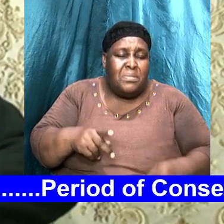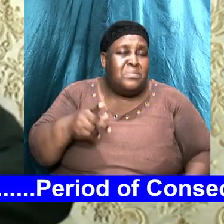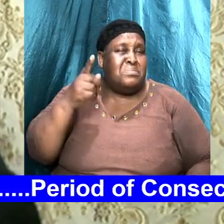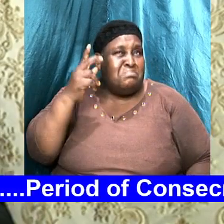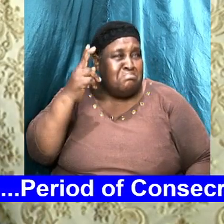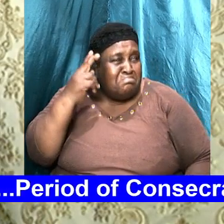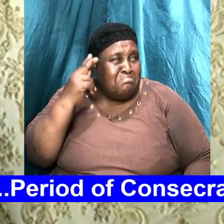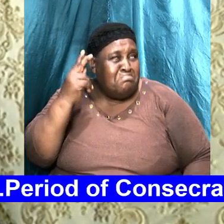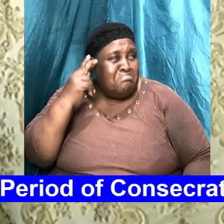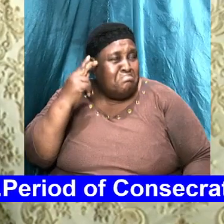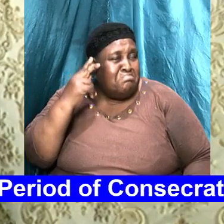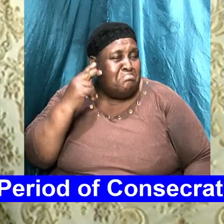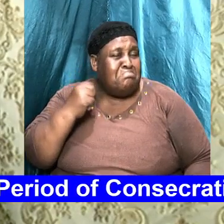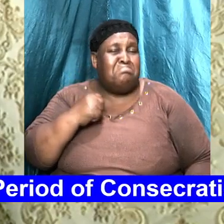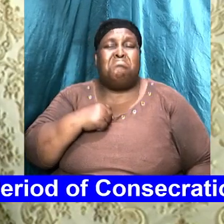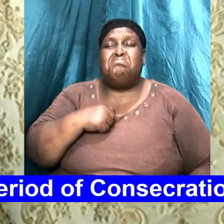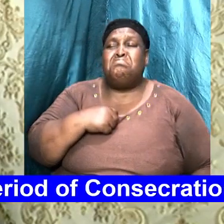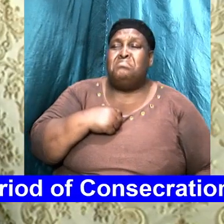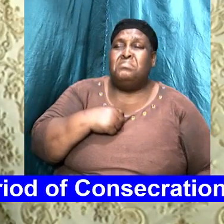appeals to them.